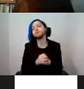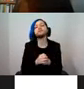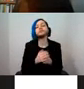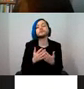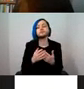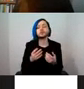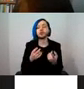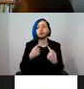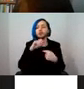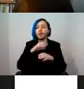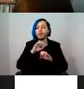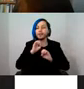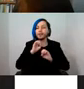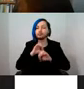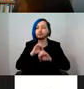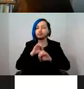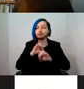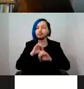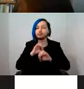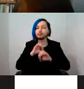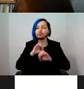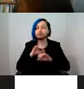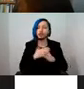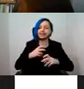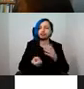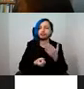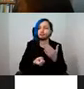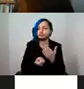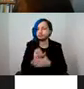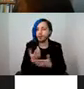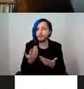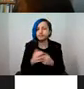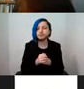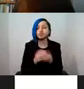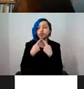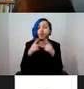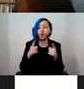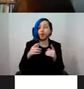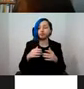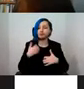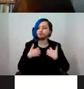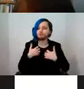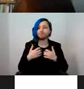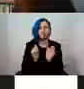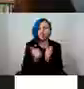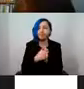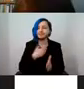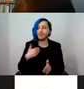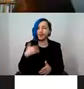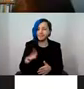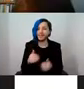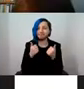investigations that we've made around that today. The report we're really pleased with published this morning, and you'll be able to see the work around that today.